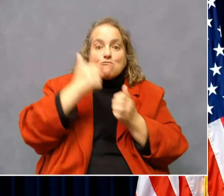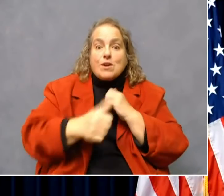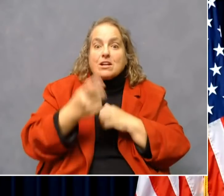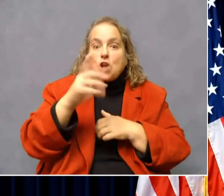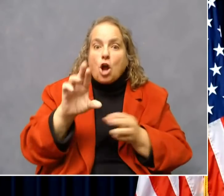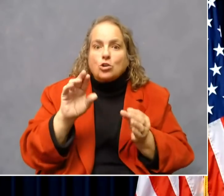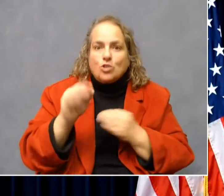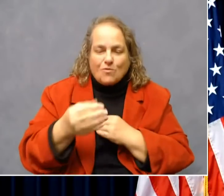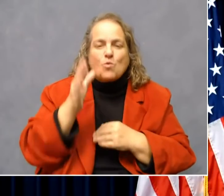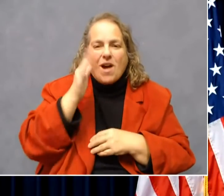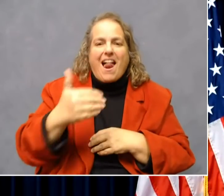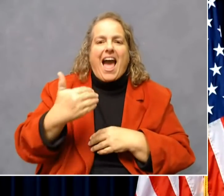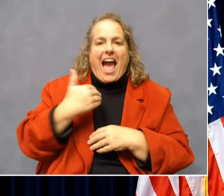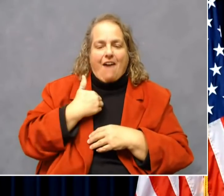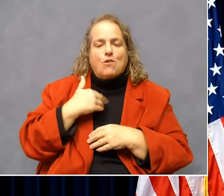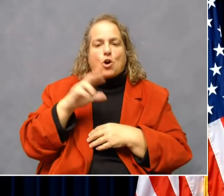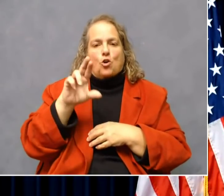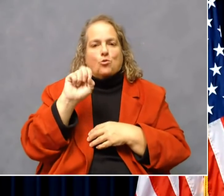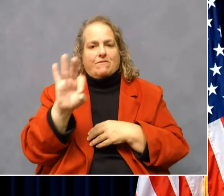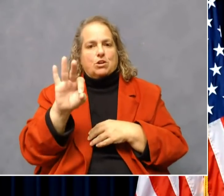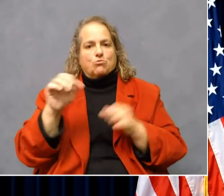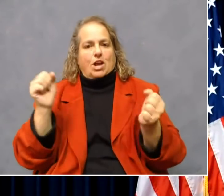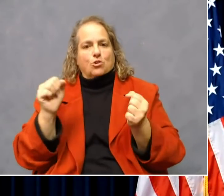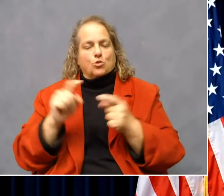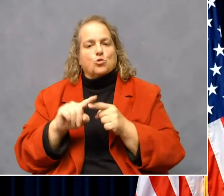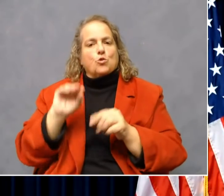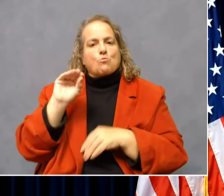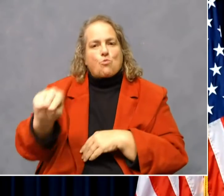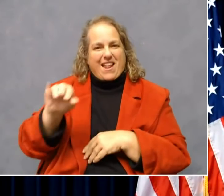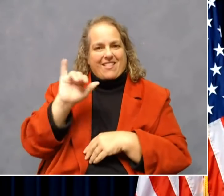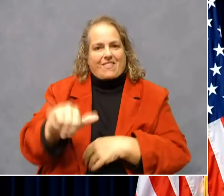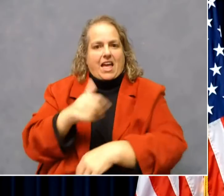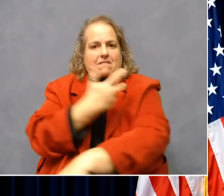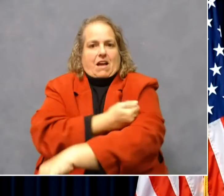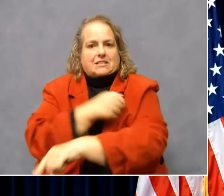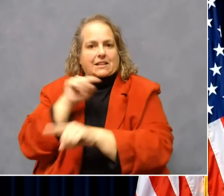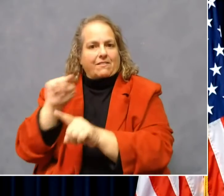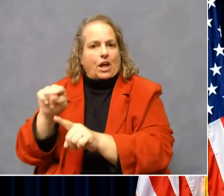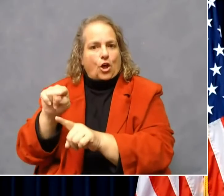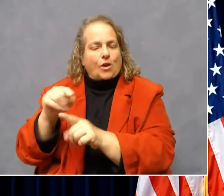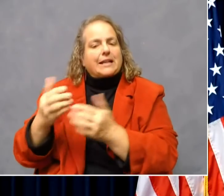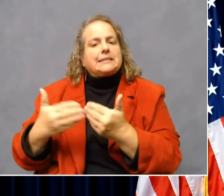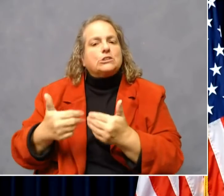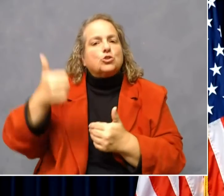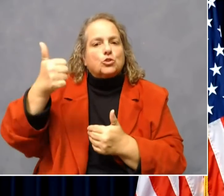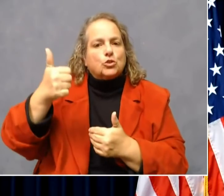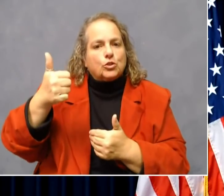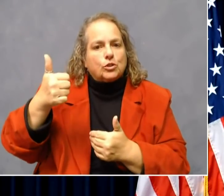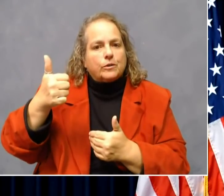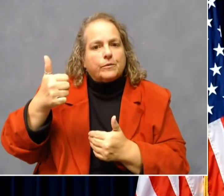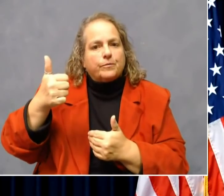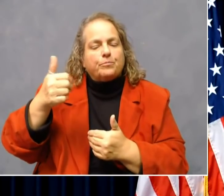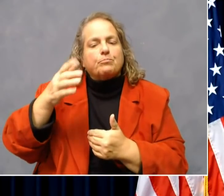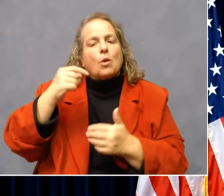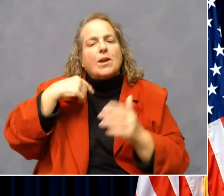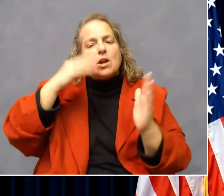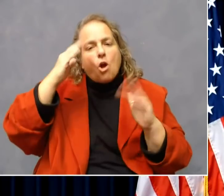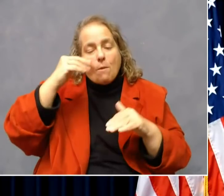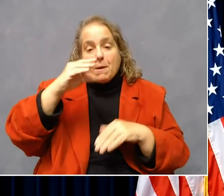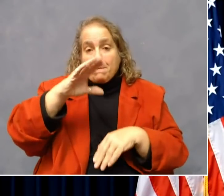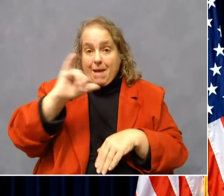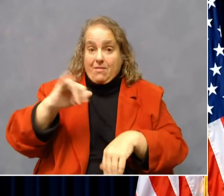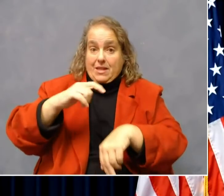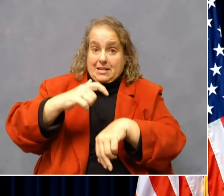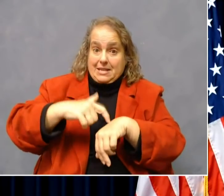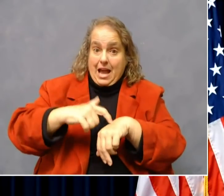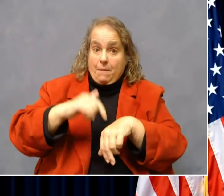store and provide that vaccine. So we expect, especially by the time it's available to the general public, anybody who wants one